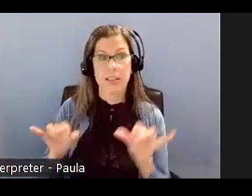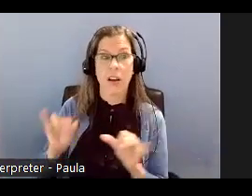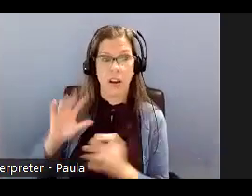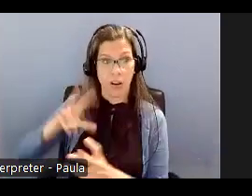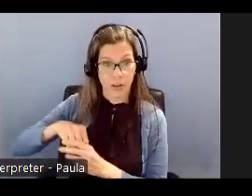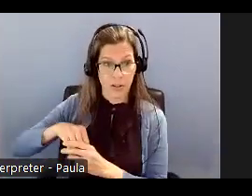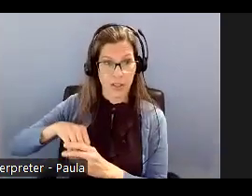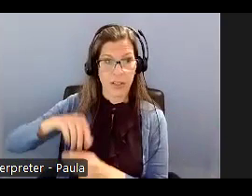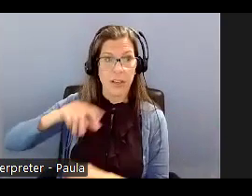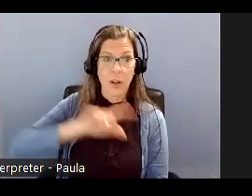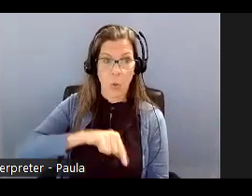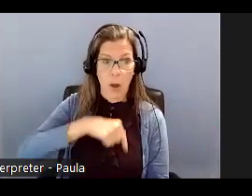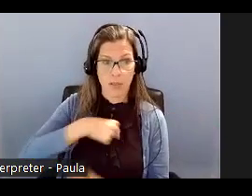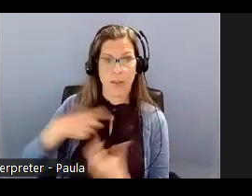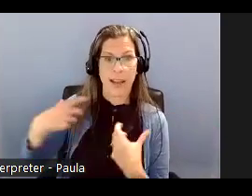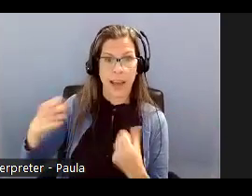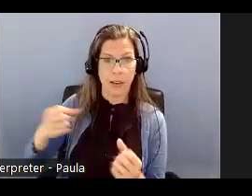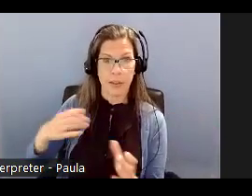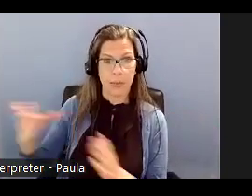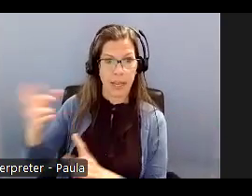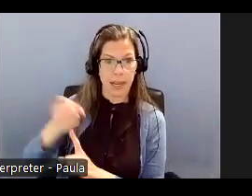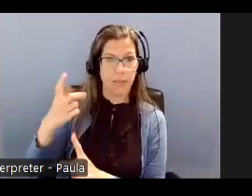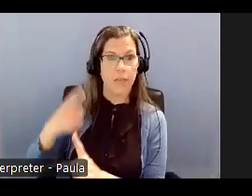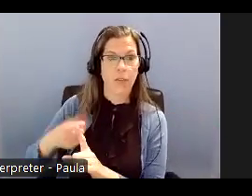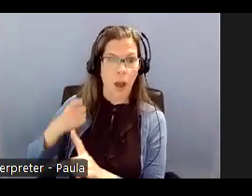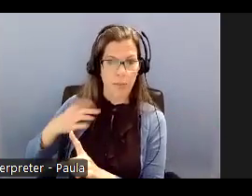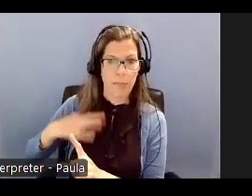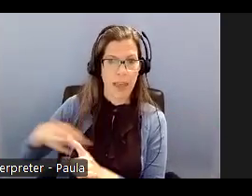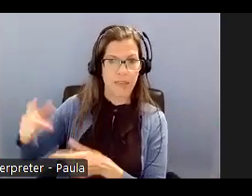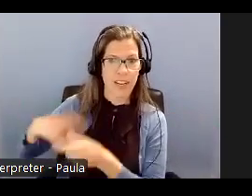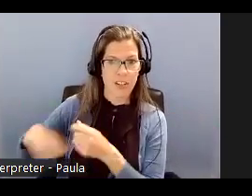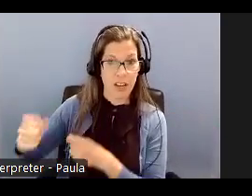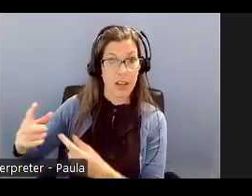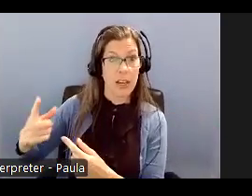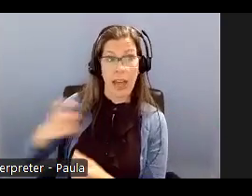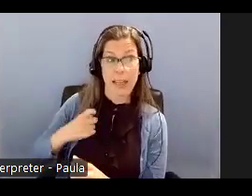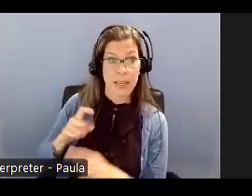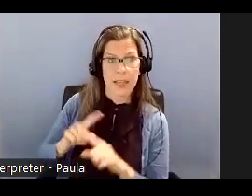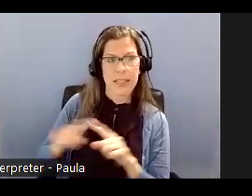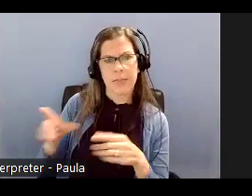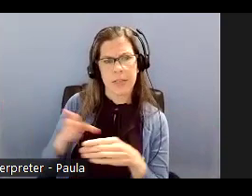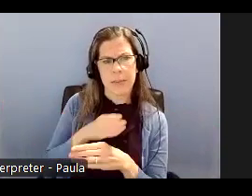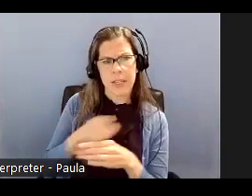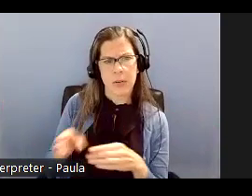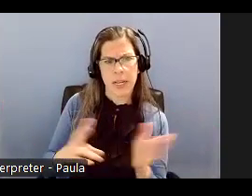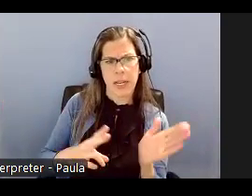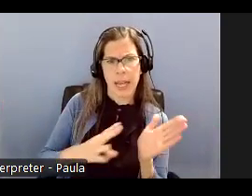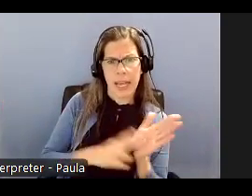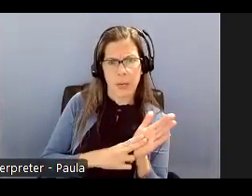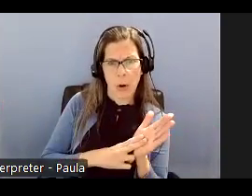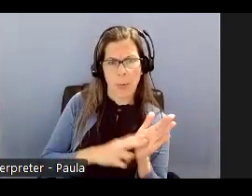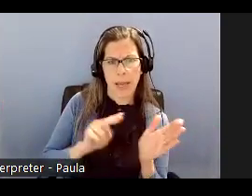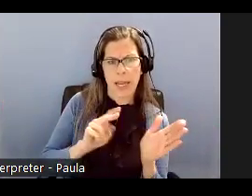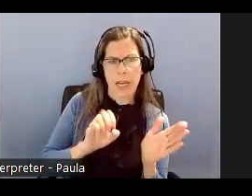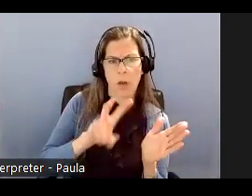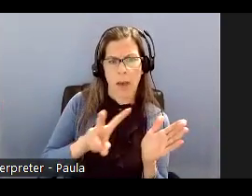plan expansion that came from the health benefits exchange. And so they're asking, what are the differences between enrollment in November